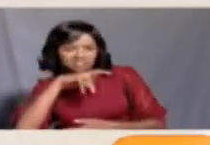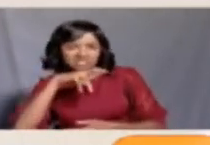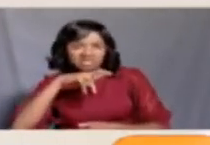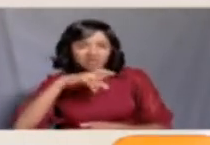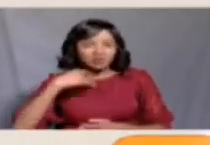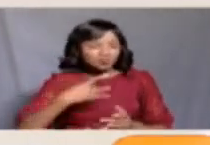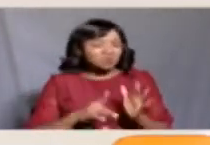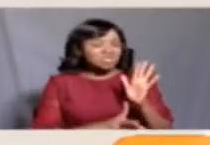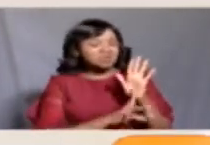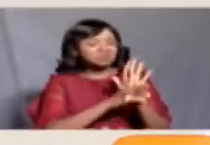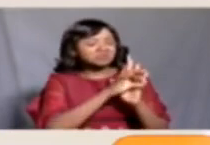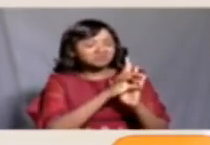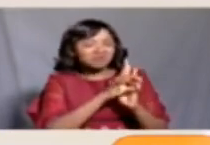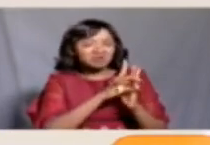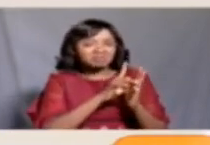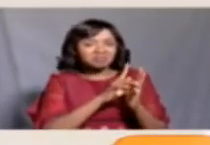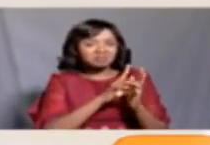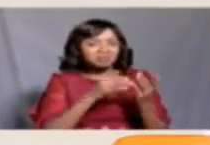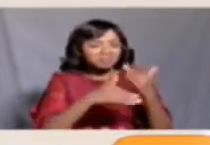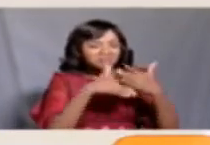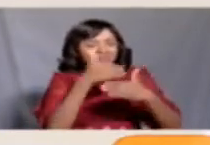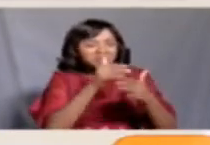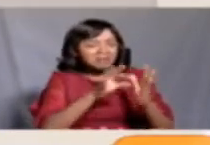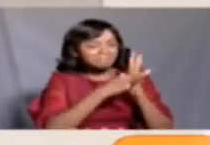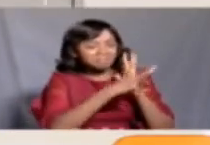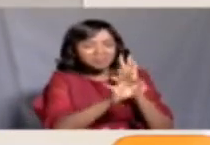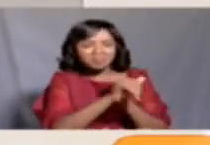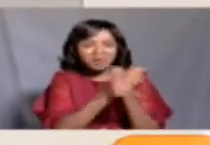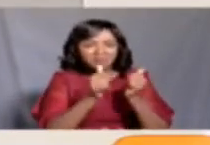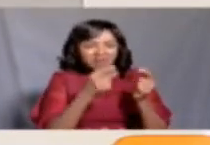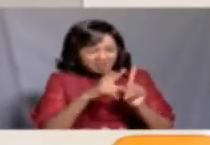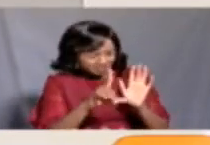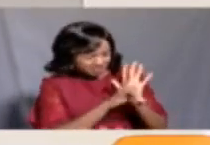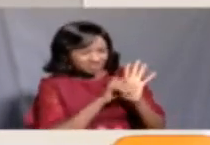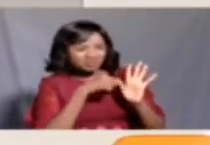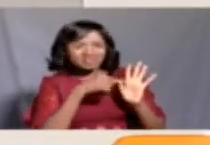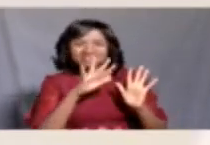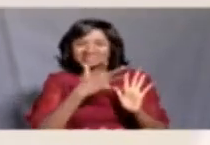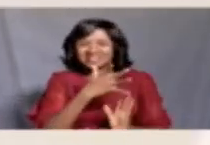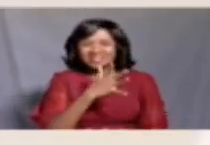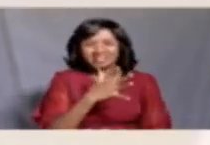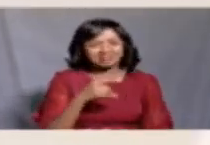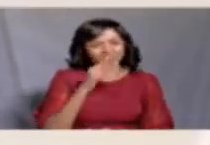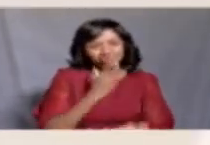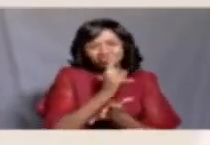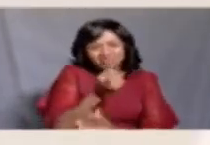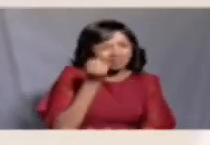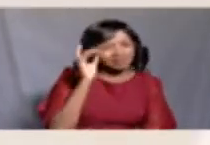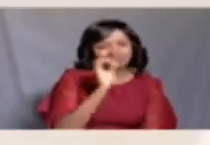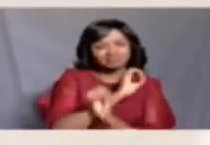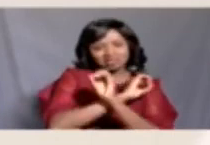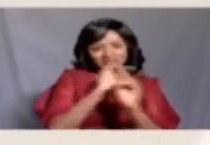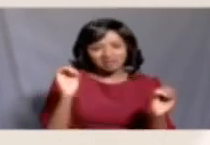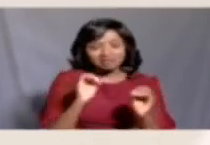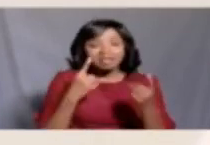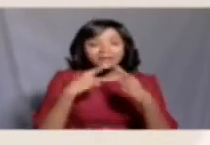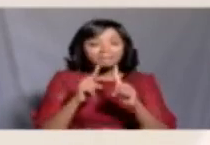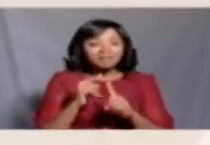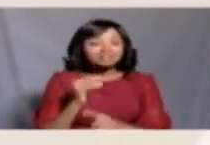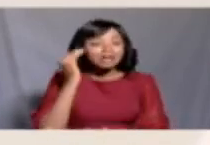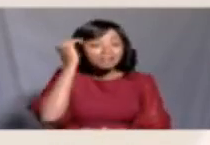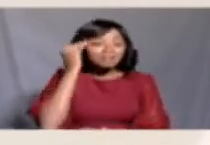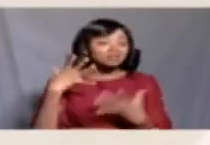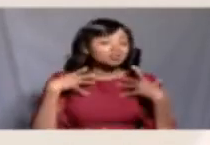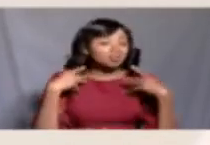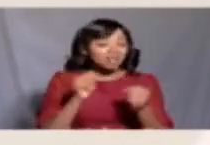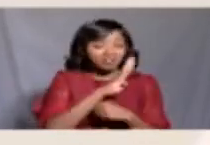developing highways and all these things, but that's the kind of law we have. That doesn't make sense to us. So I think for me, the mental health bill will be